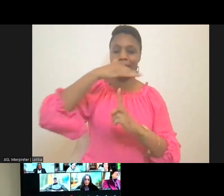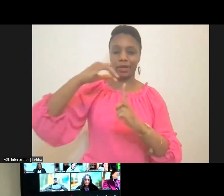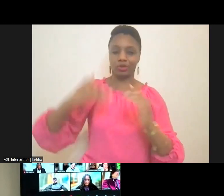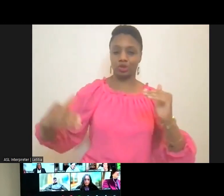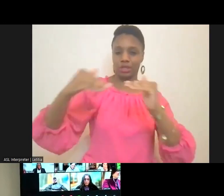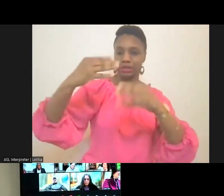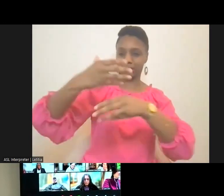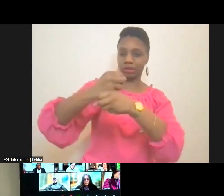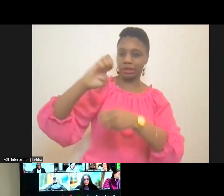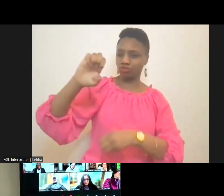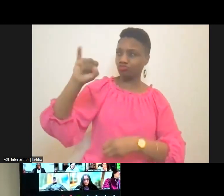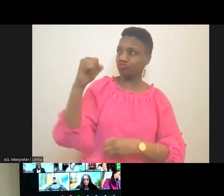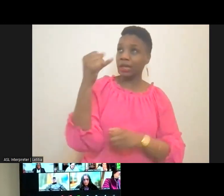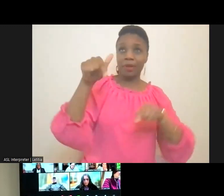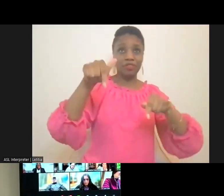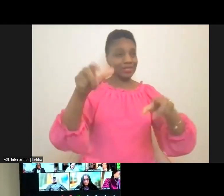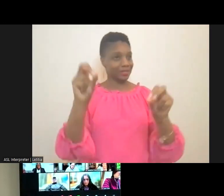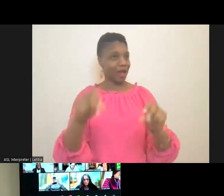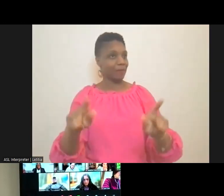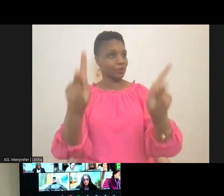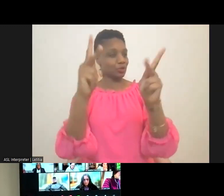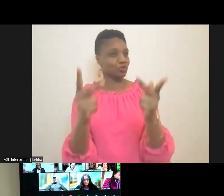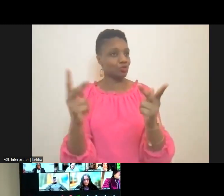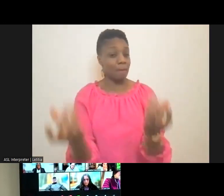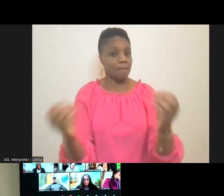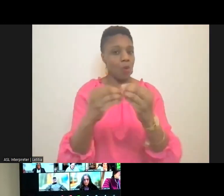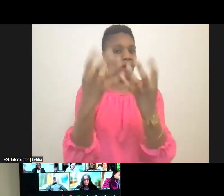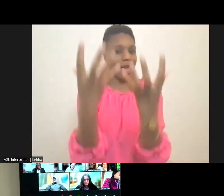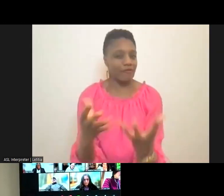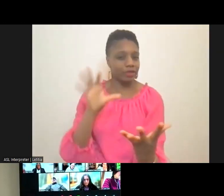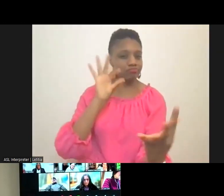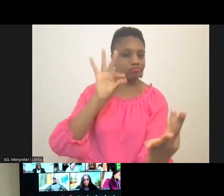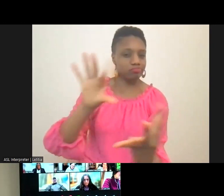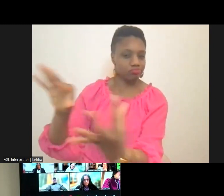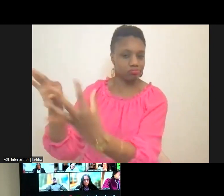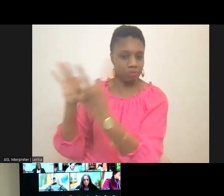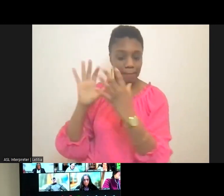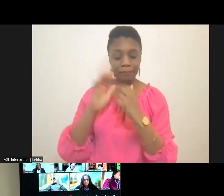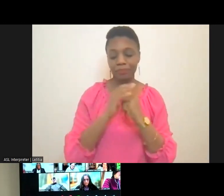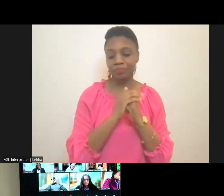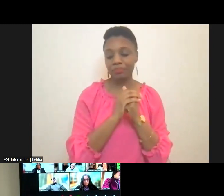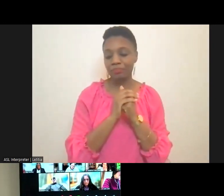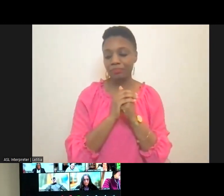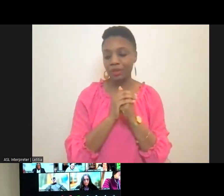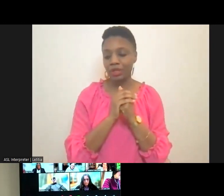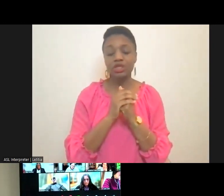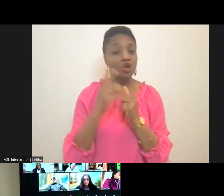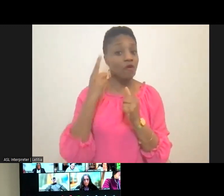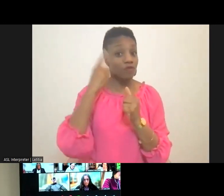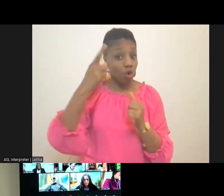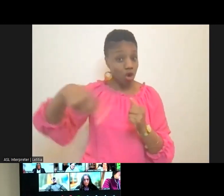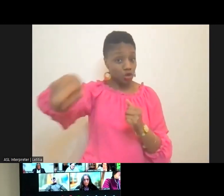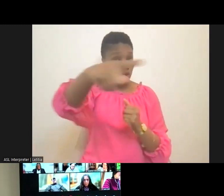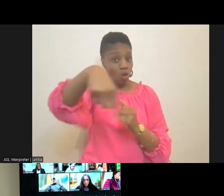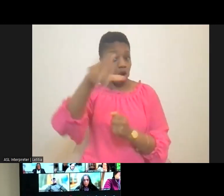added opportunity to provide feedback. So I guess maybe that's a question to the whole council. What do you all think about